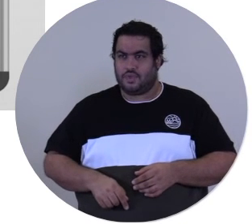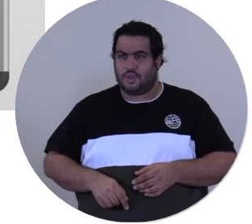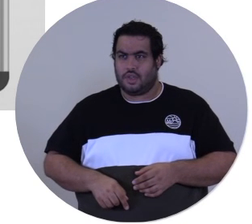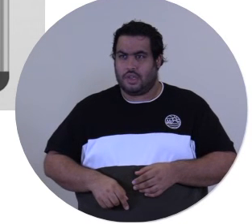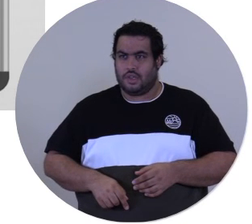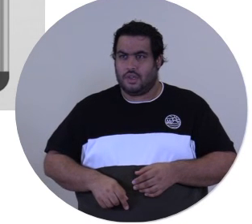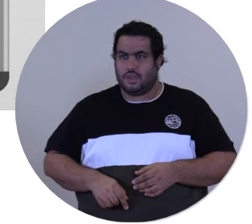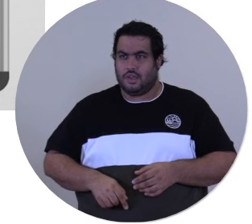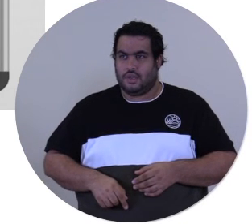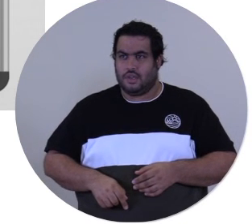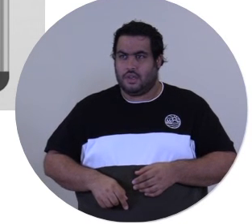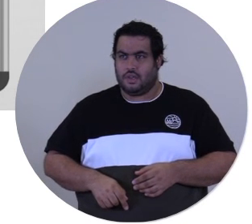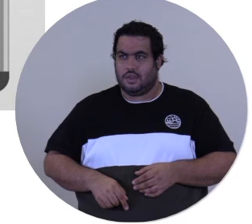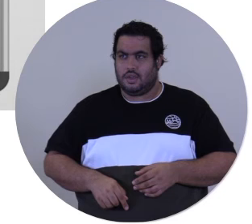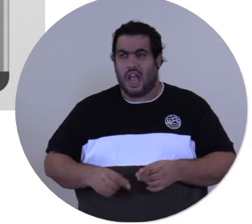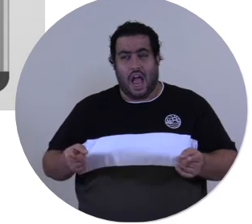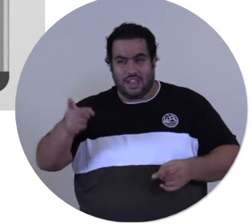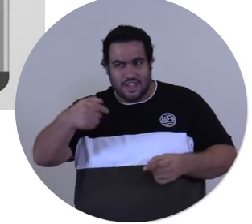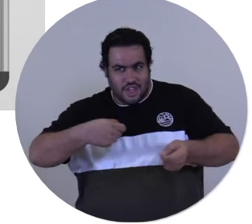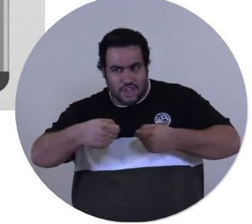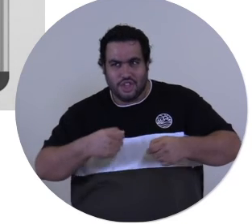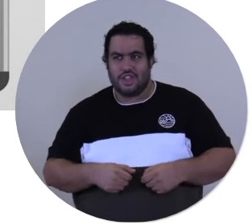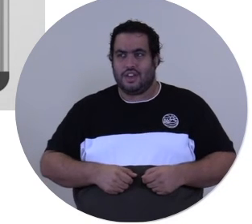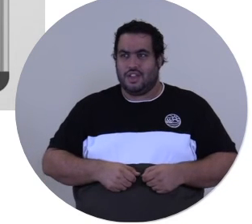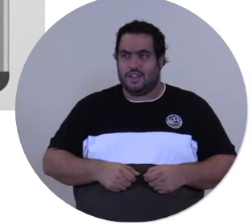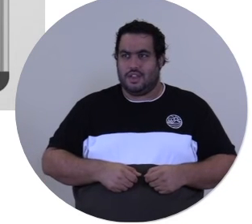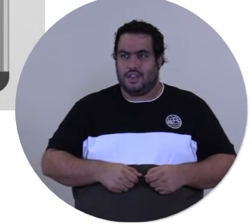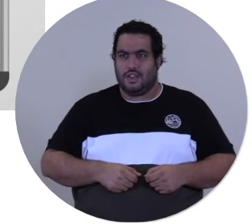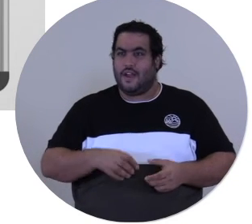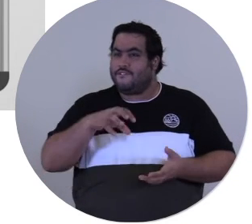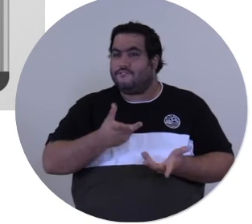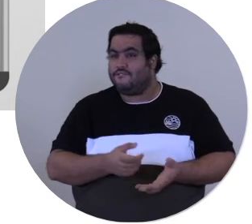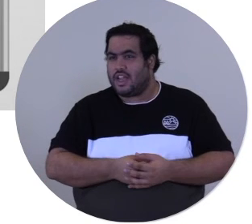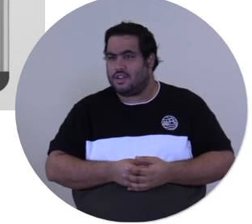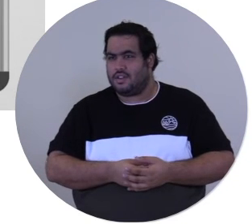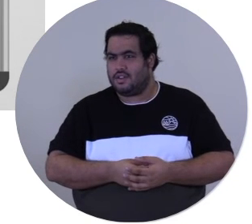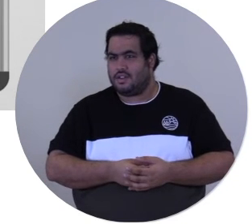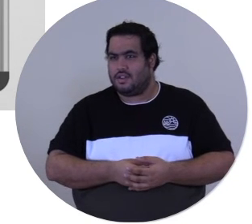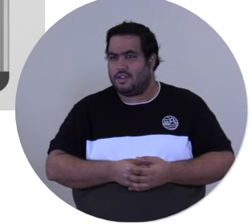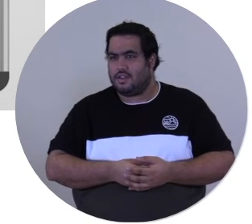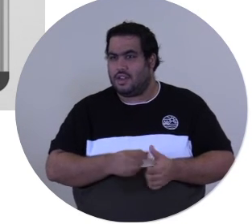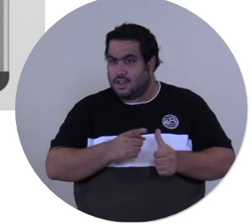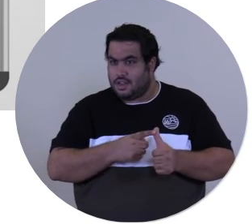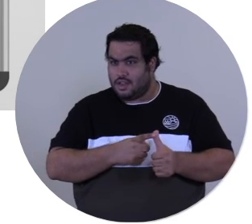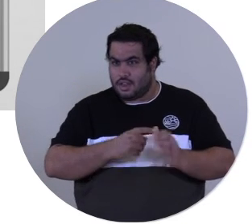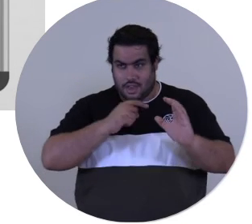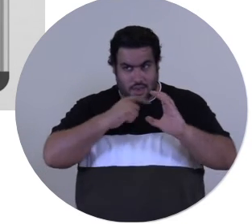using? Because it is more practical than old methods. Mail order,